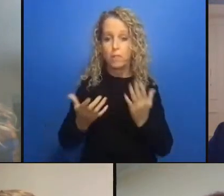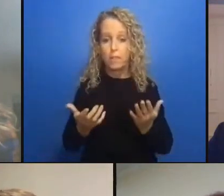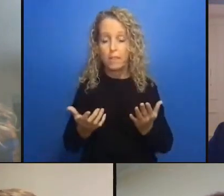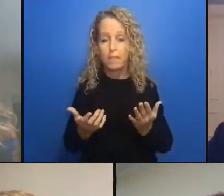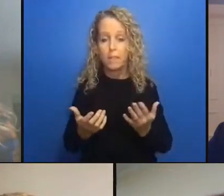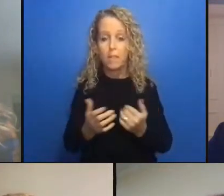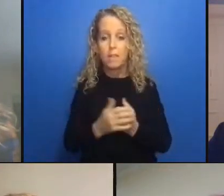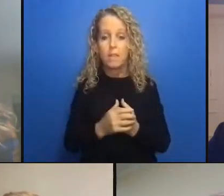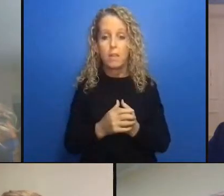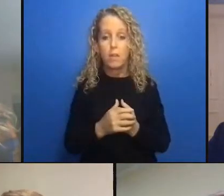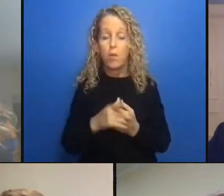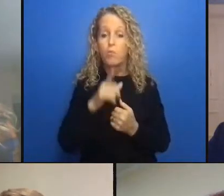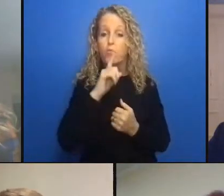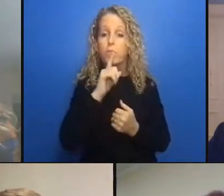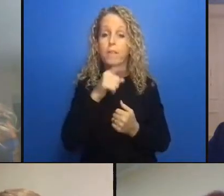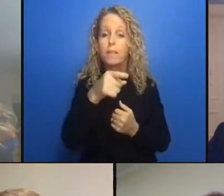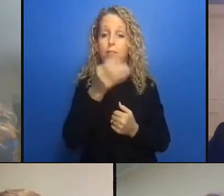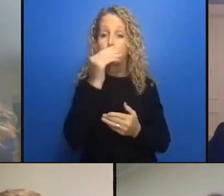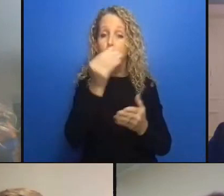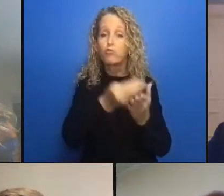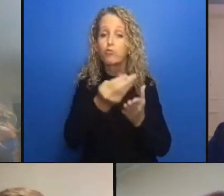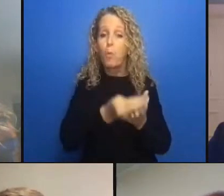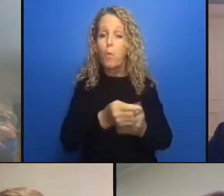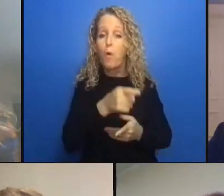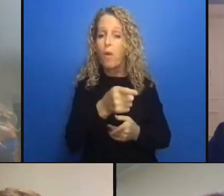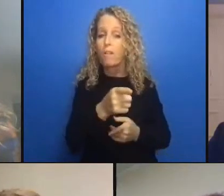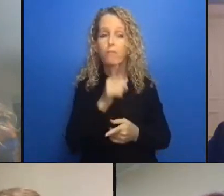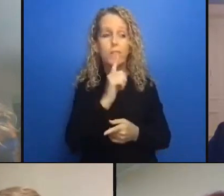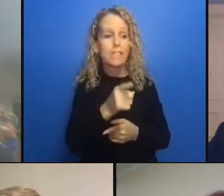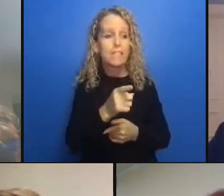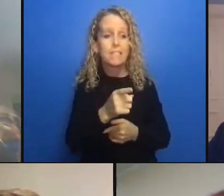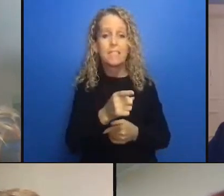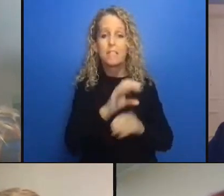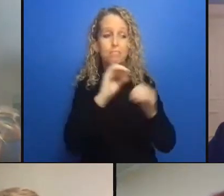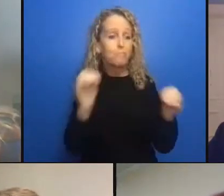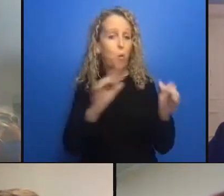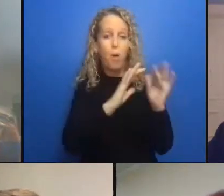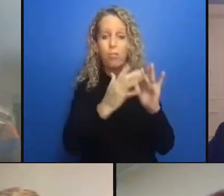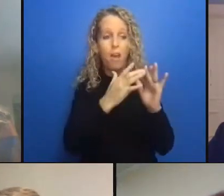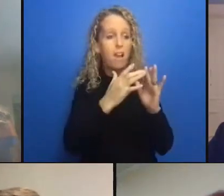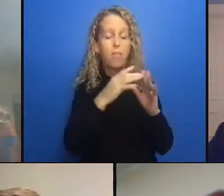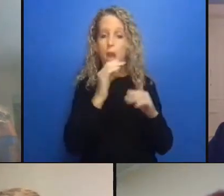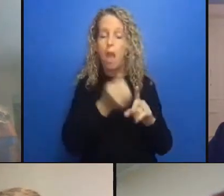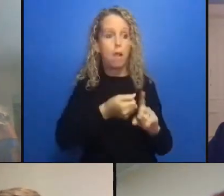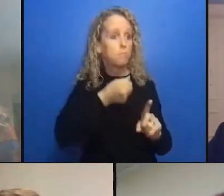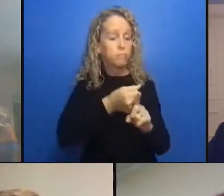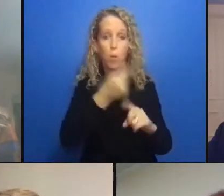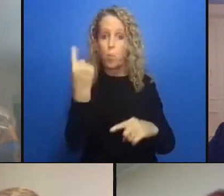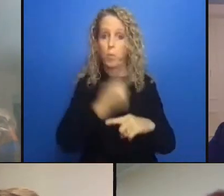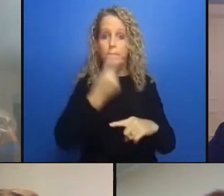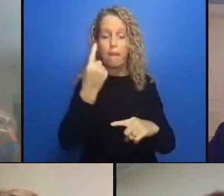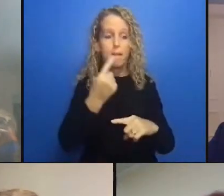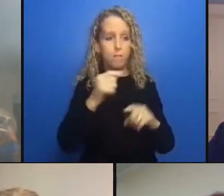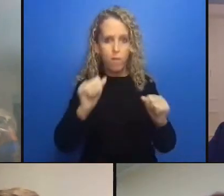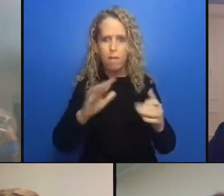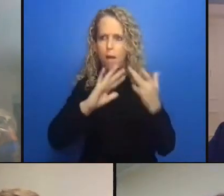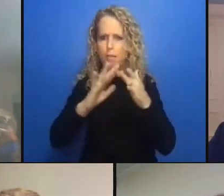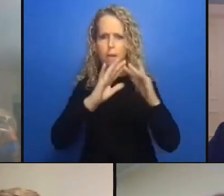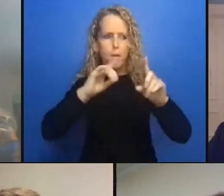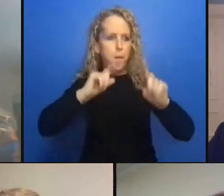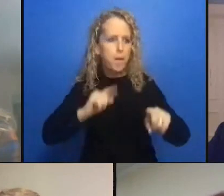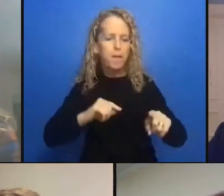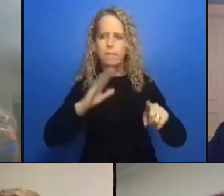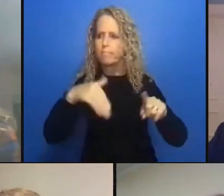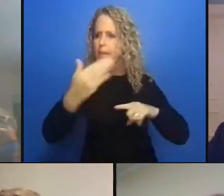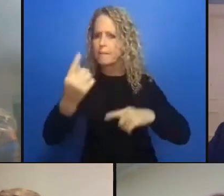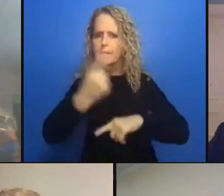almost overnight they were doing online ordering, online payments, you know, come and, you know, book your time to pick up your grocery store. And they did it